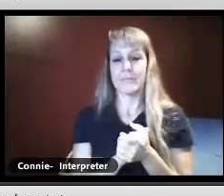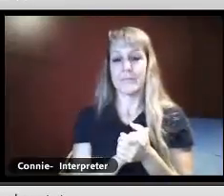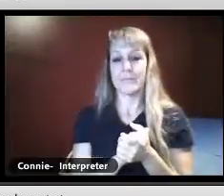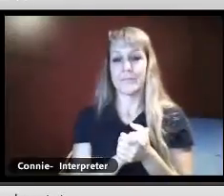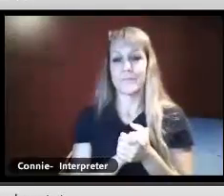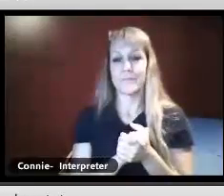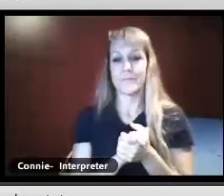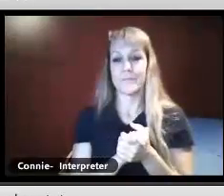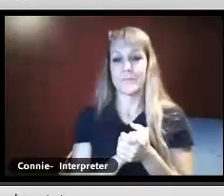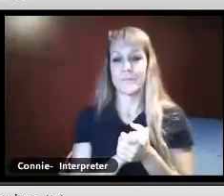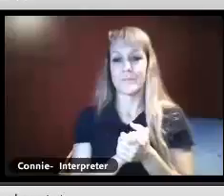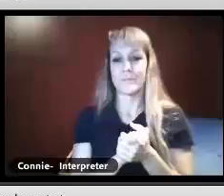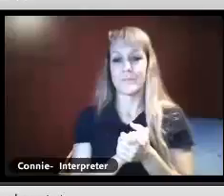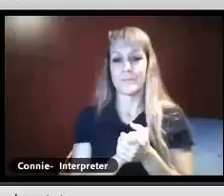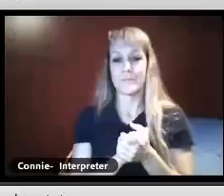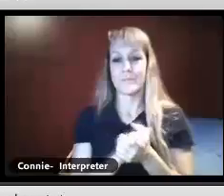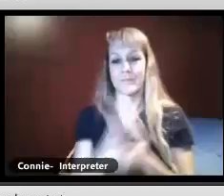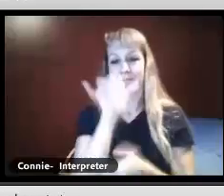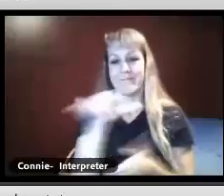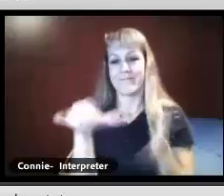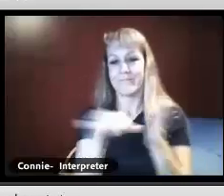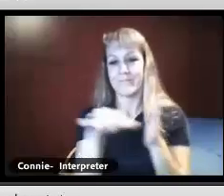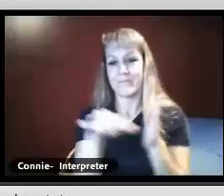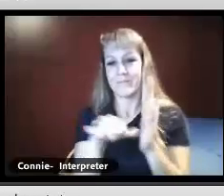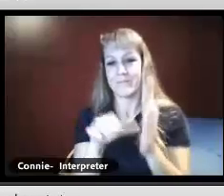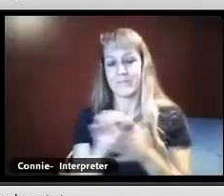is this page.